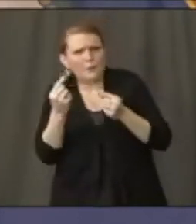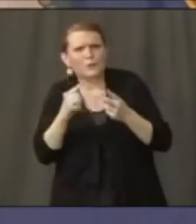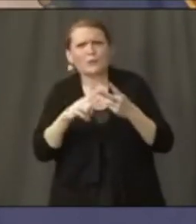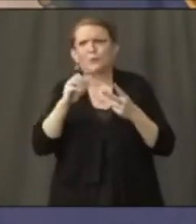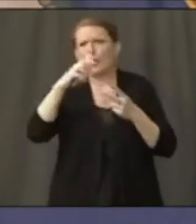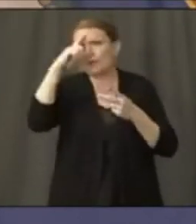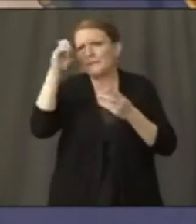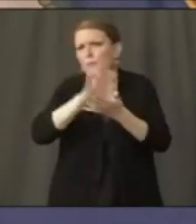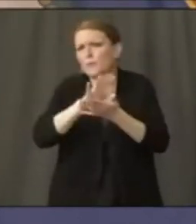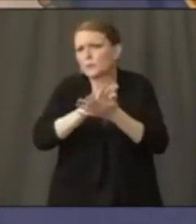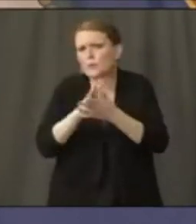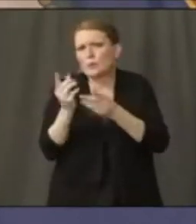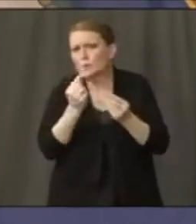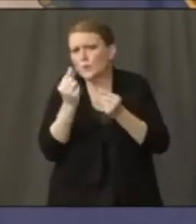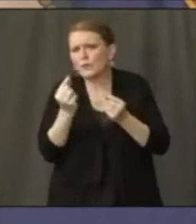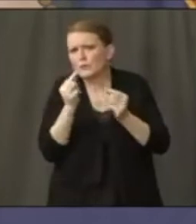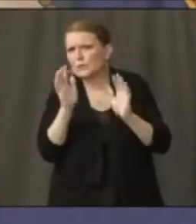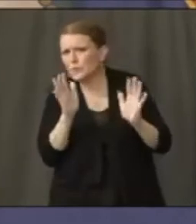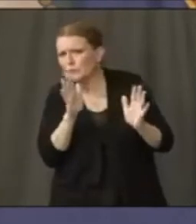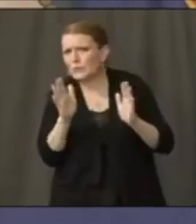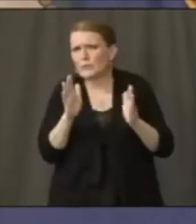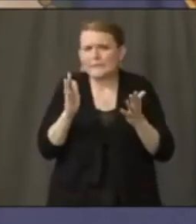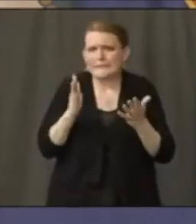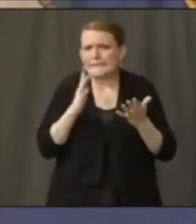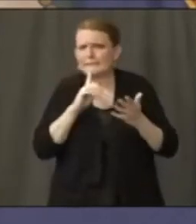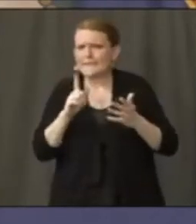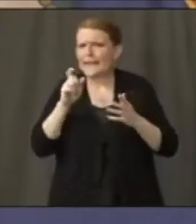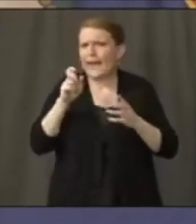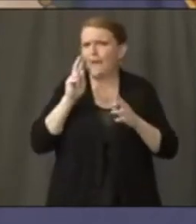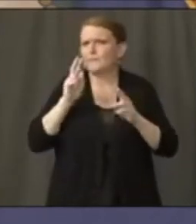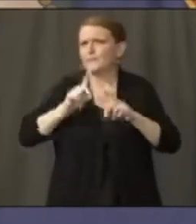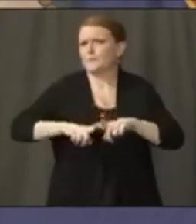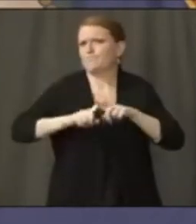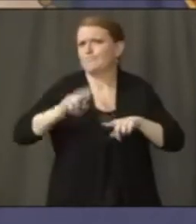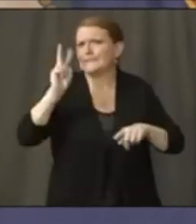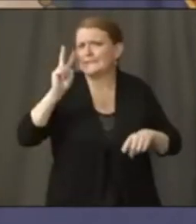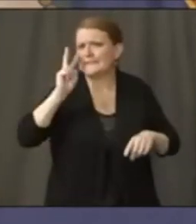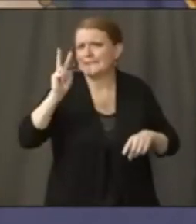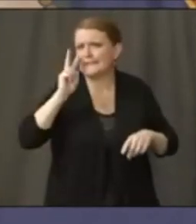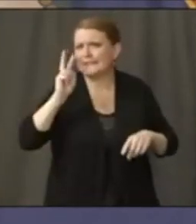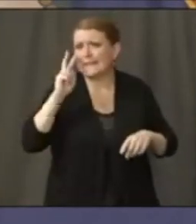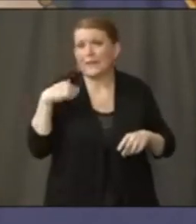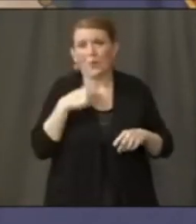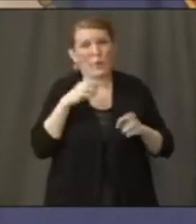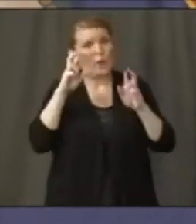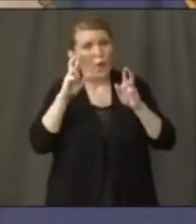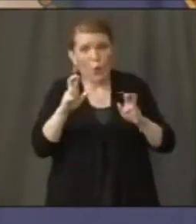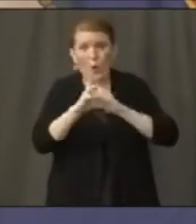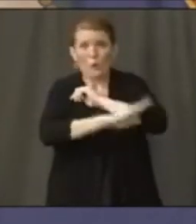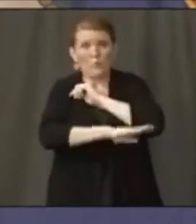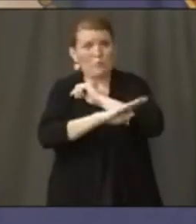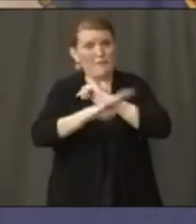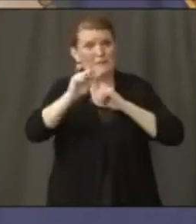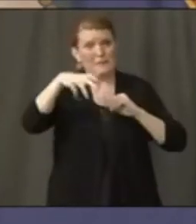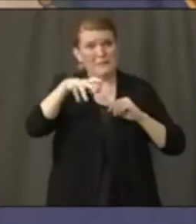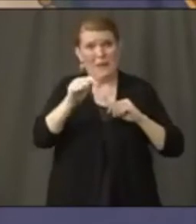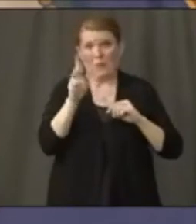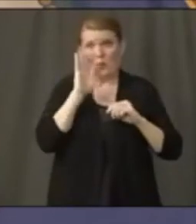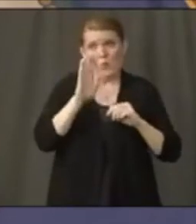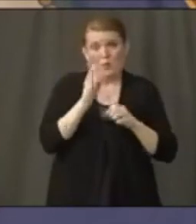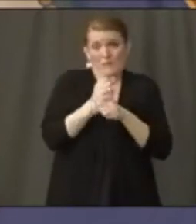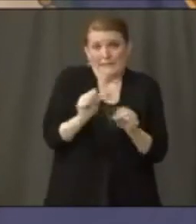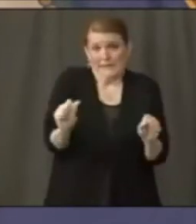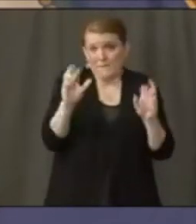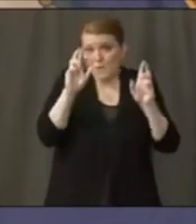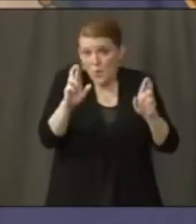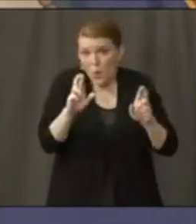a safe date. But as you point out, we're watching carefully. We'll be able to make a determination you know, later on this summer that